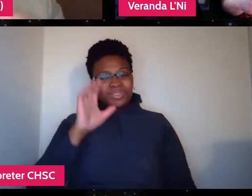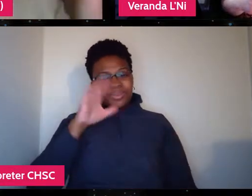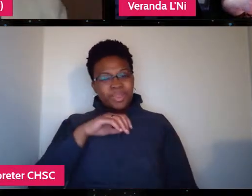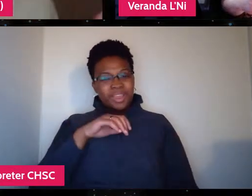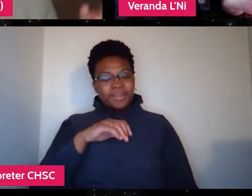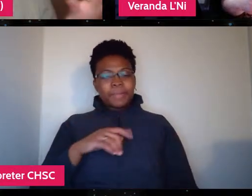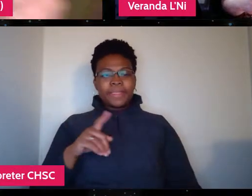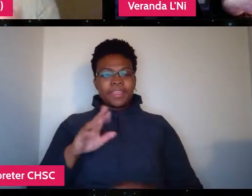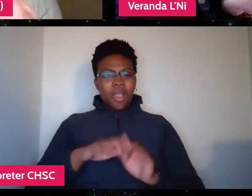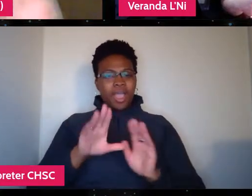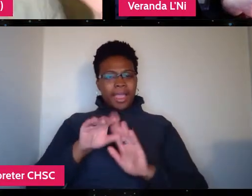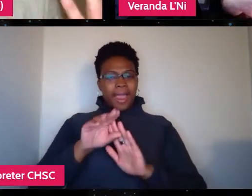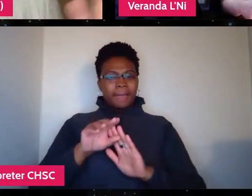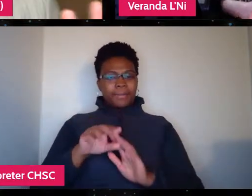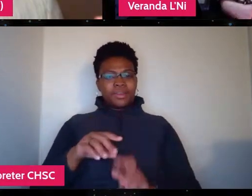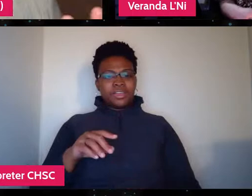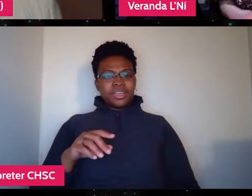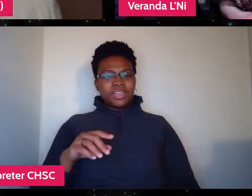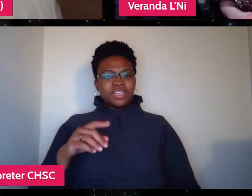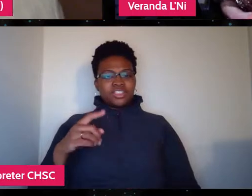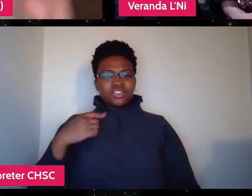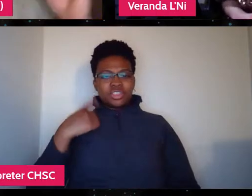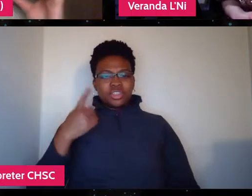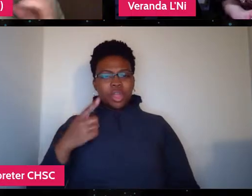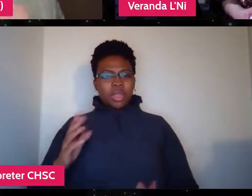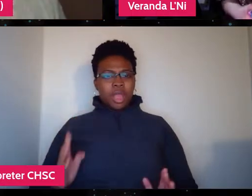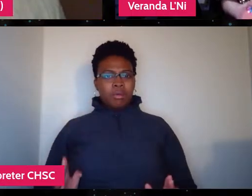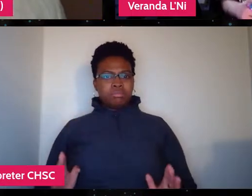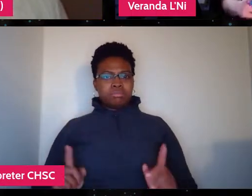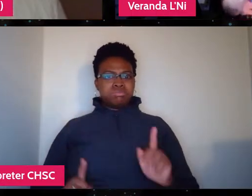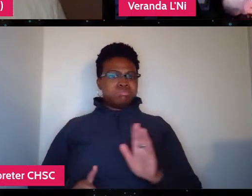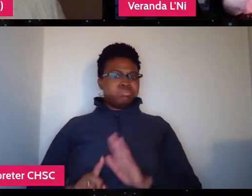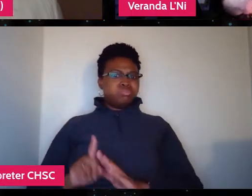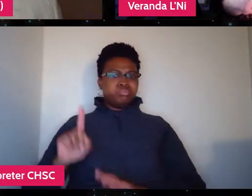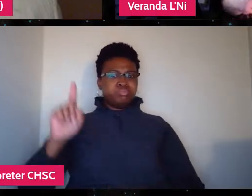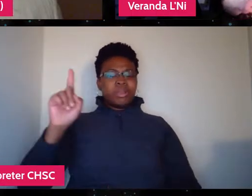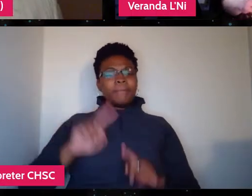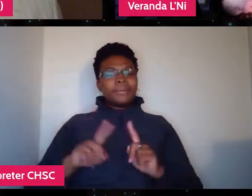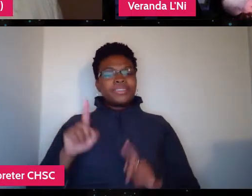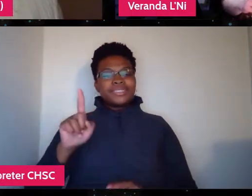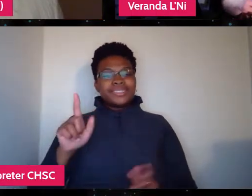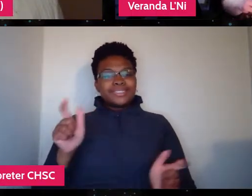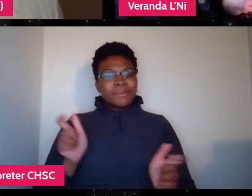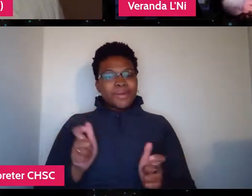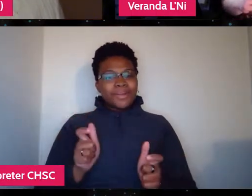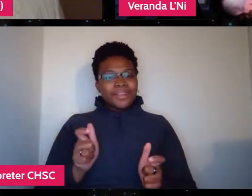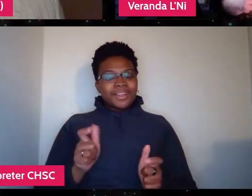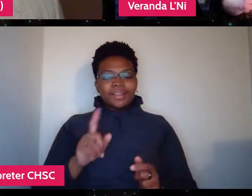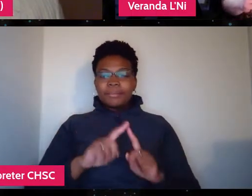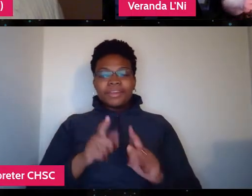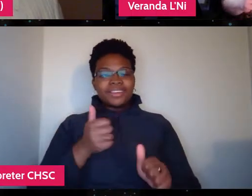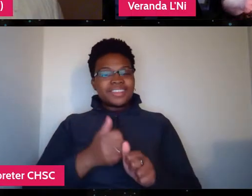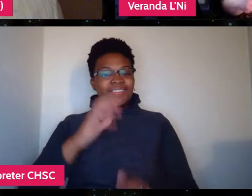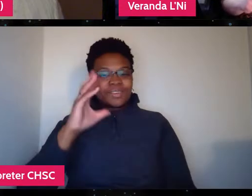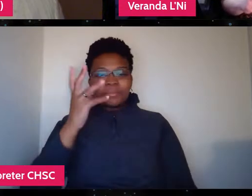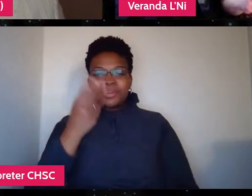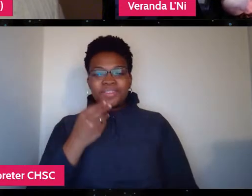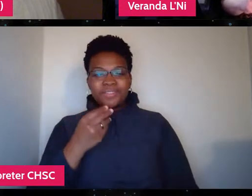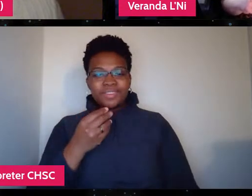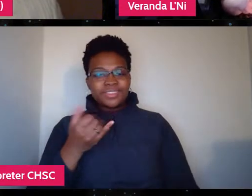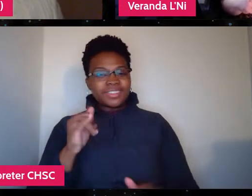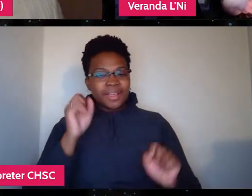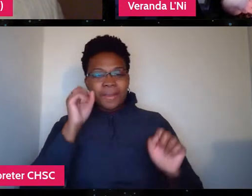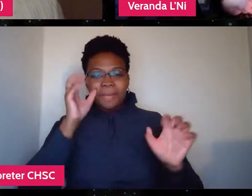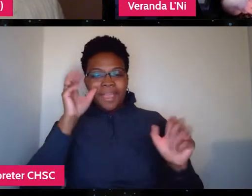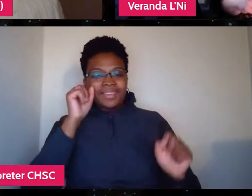on camera, it's like she just looks so towering, you know, but she's just tiny, you know, but she's beautiful. She still looks